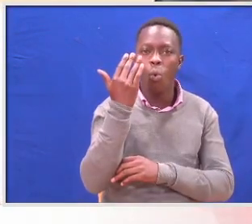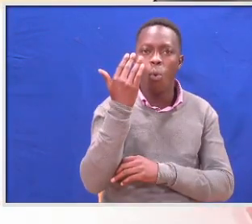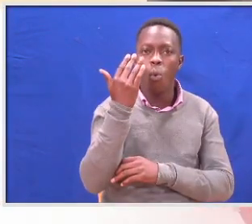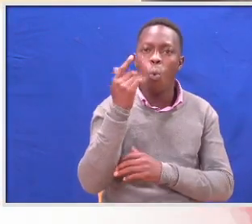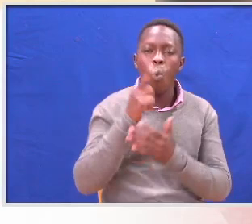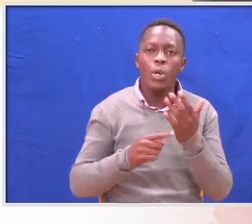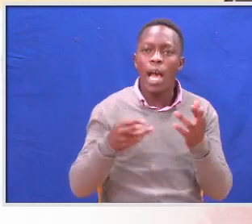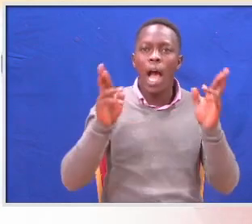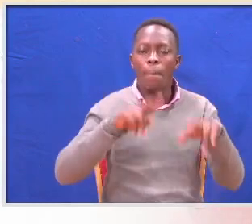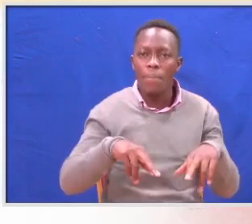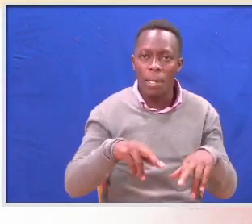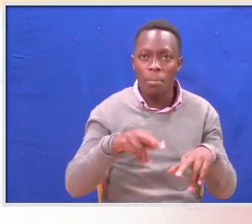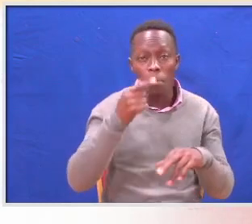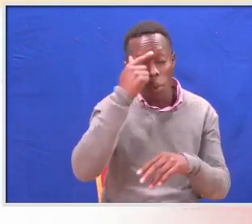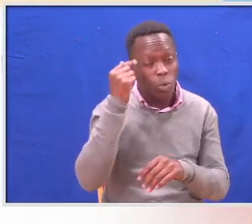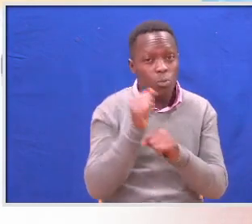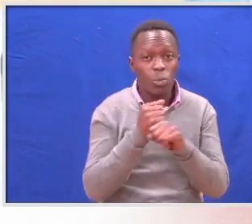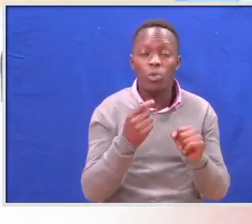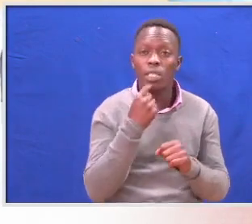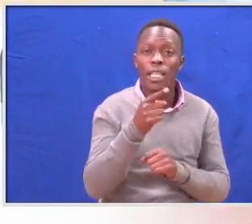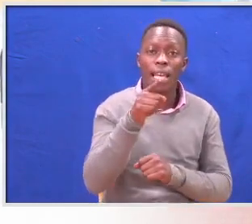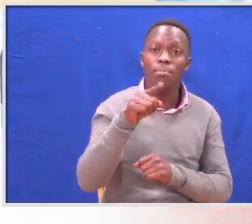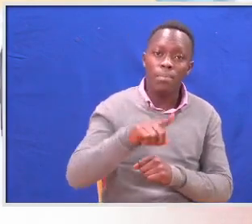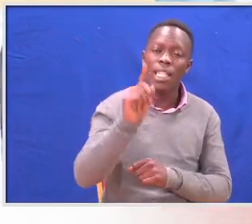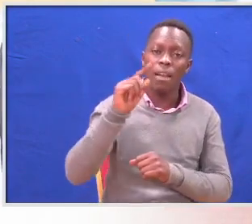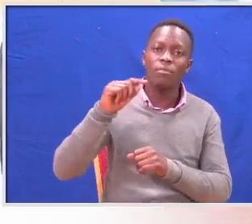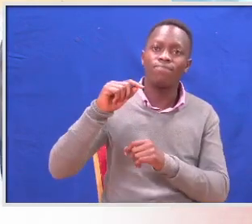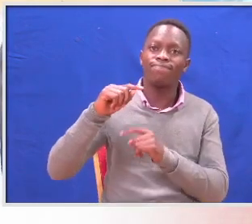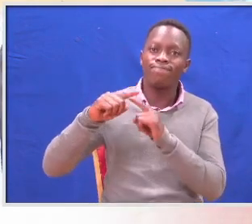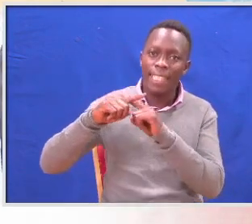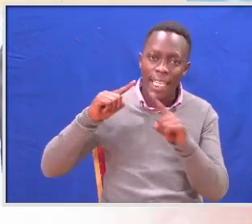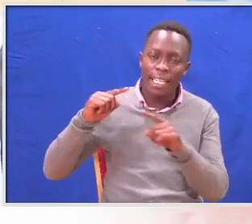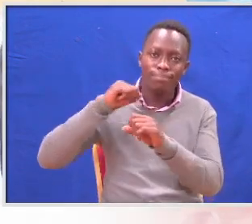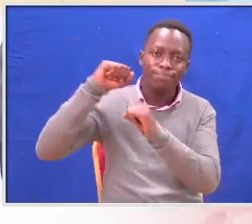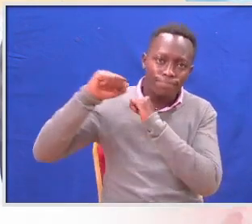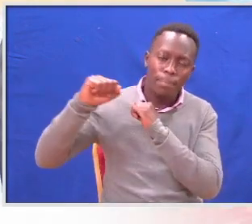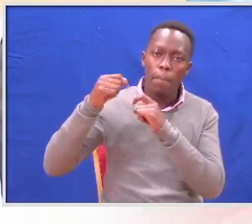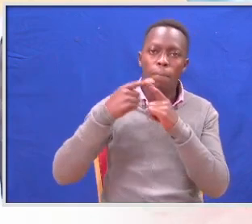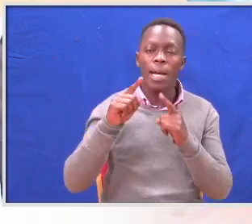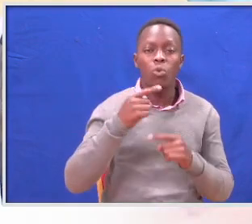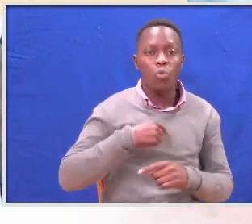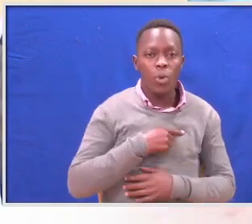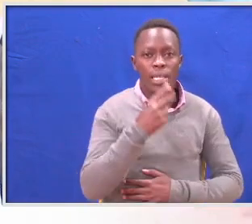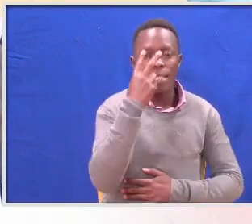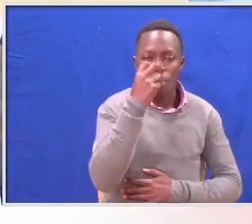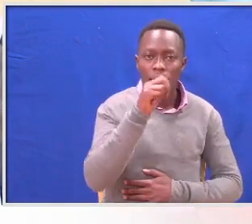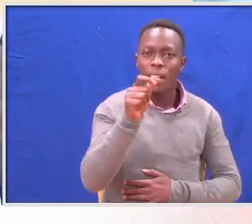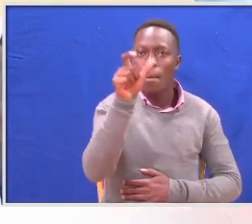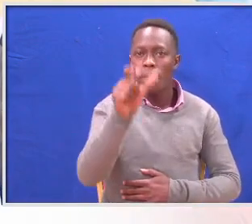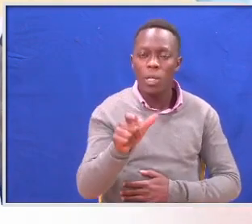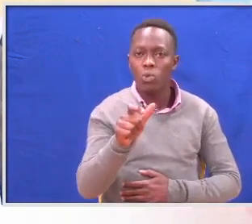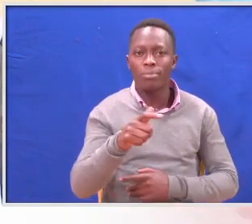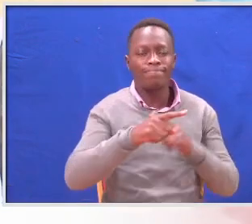death, because we cannot say it's a suicide, but what we suspect, someone has done it, because